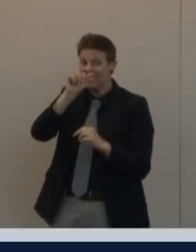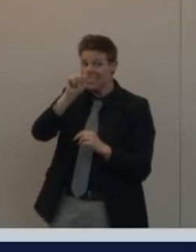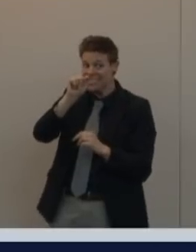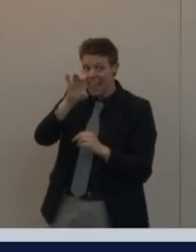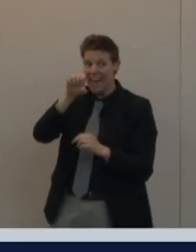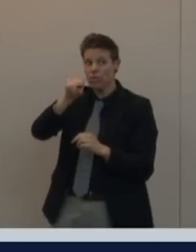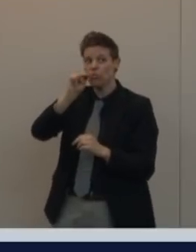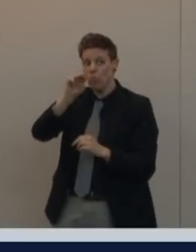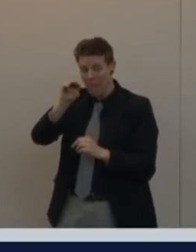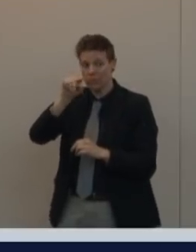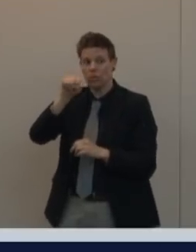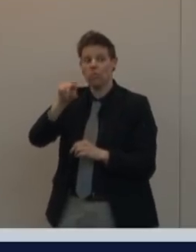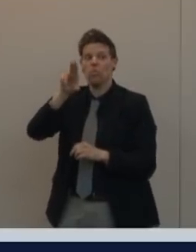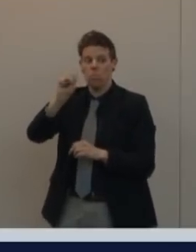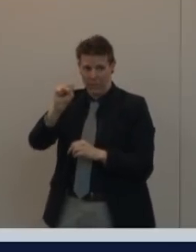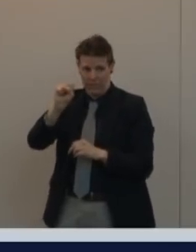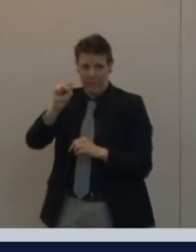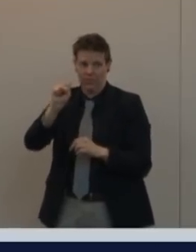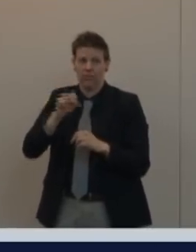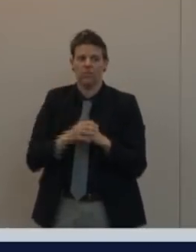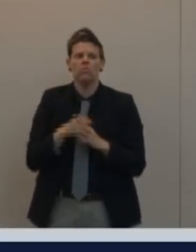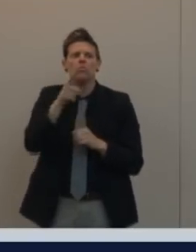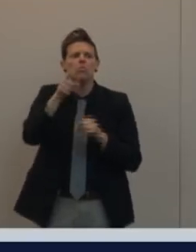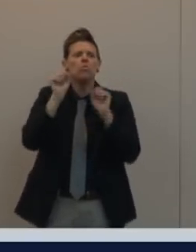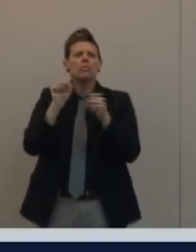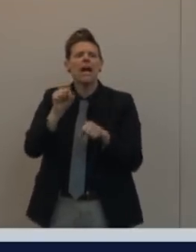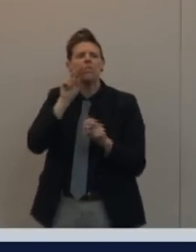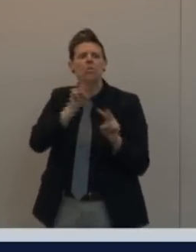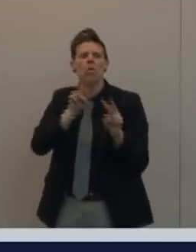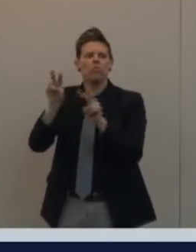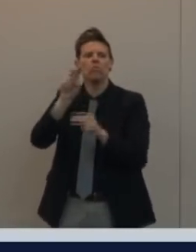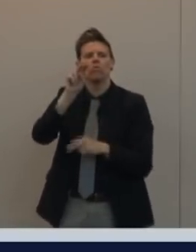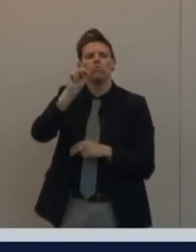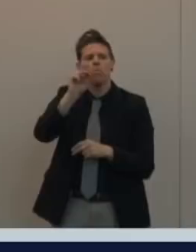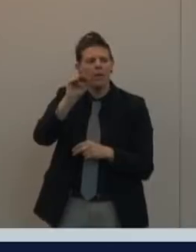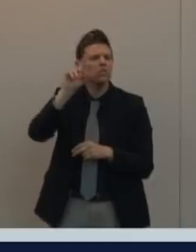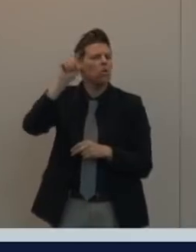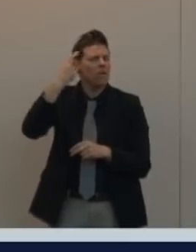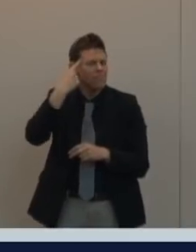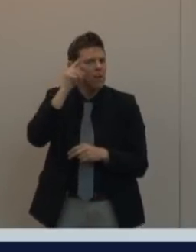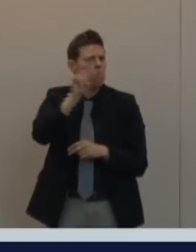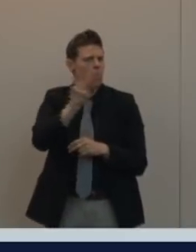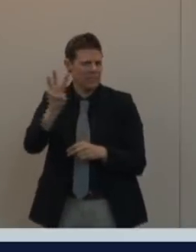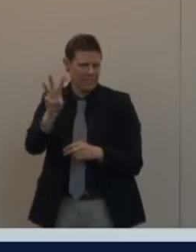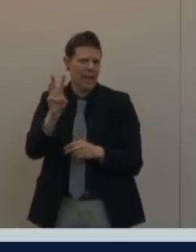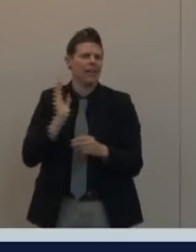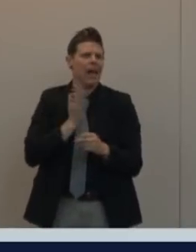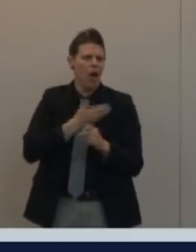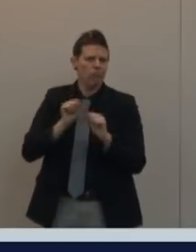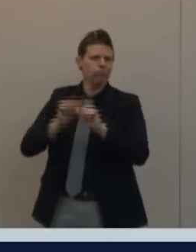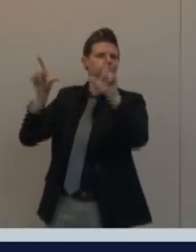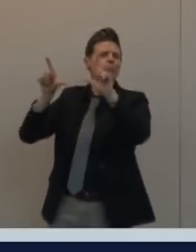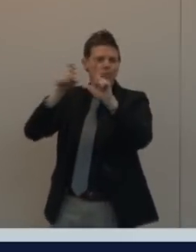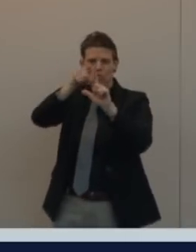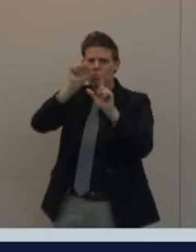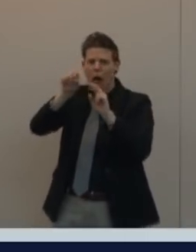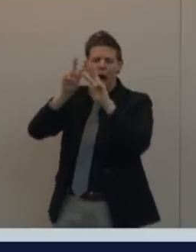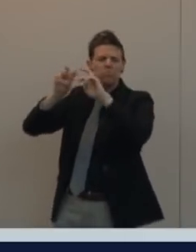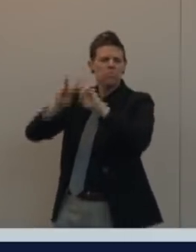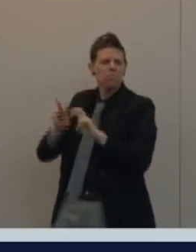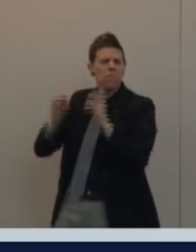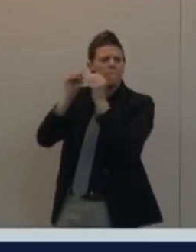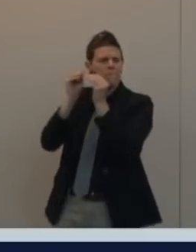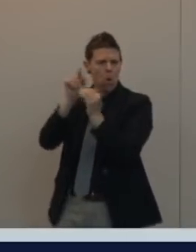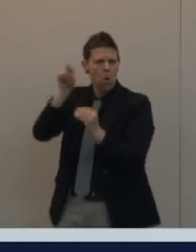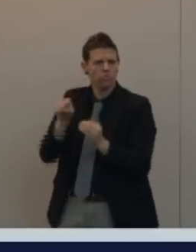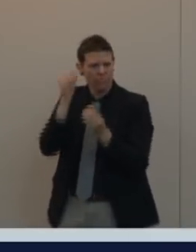Jobs.state.nm.us. You can also go to our New Mexico government website, and you can navigate directly to